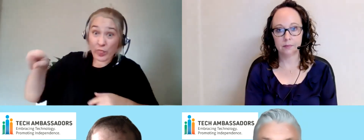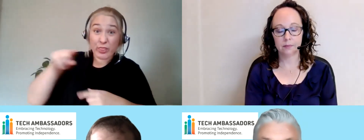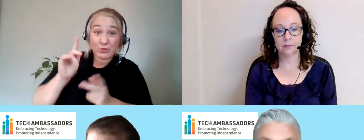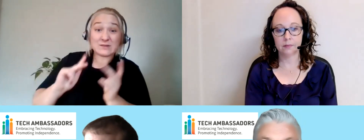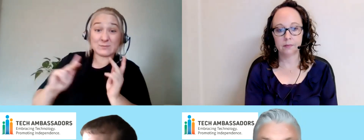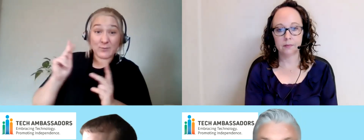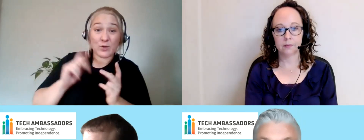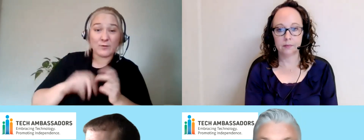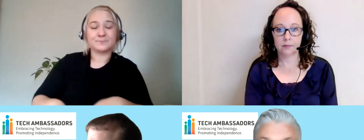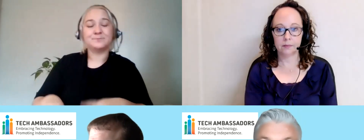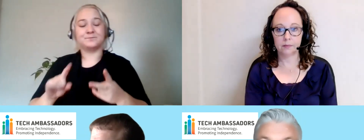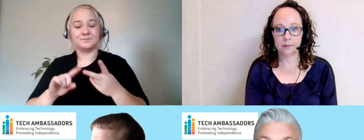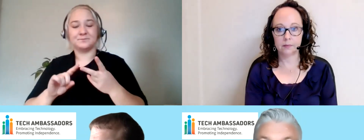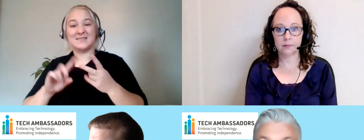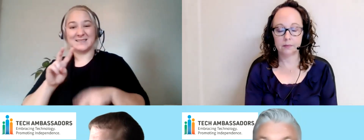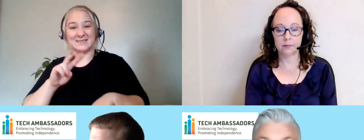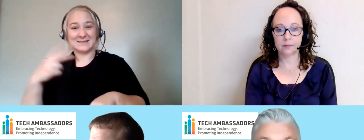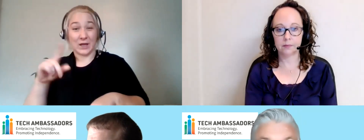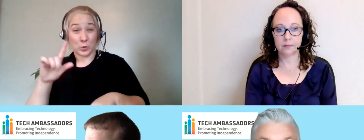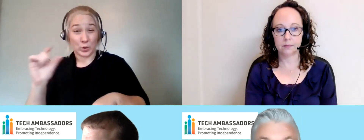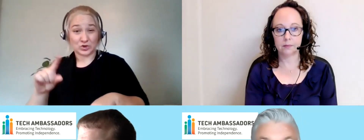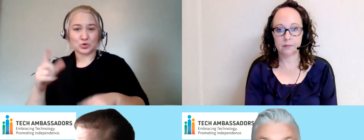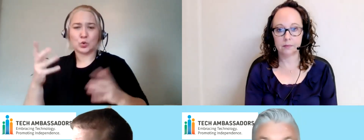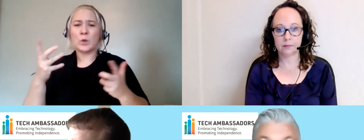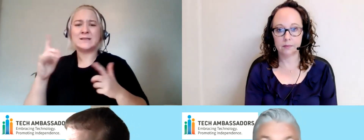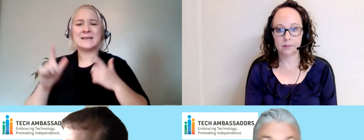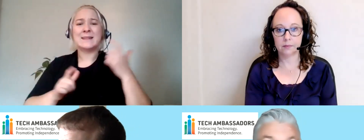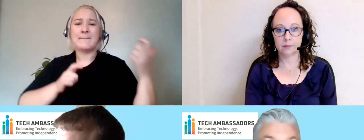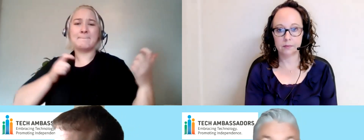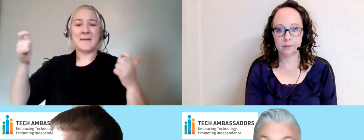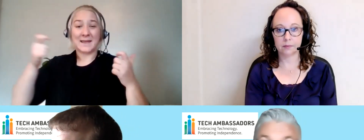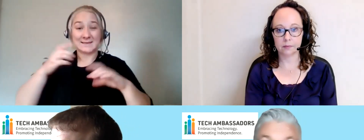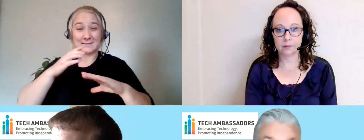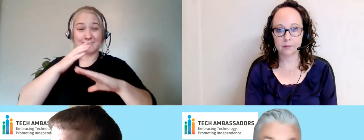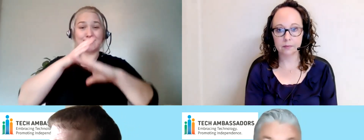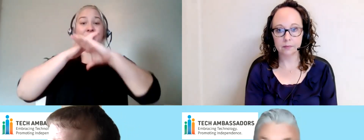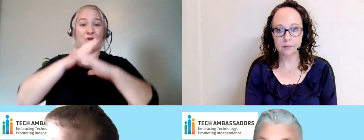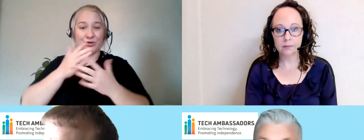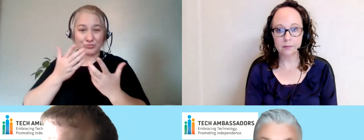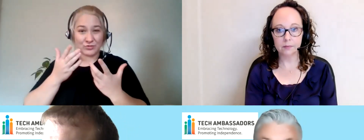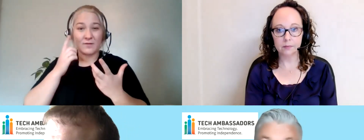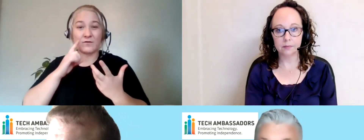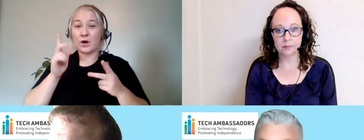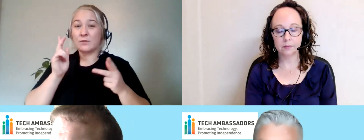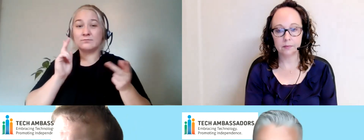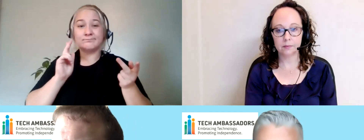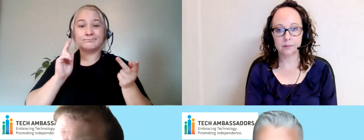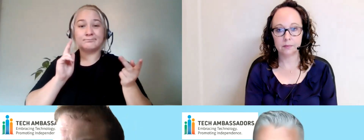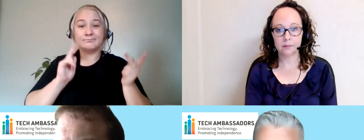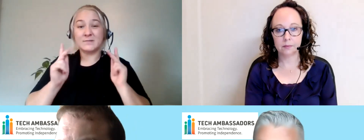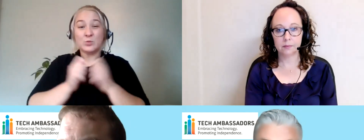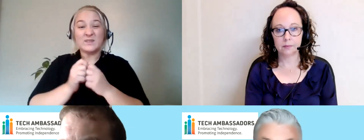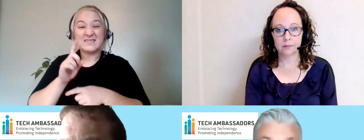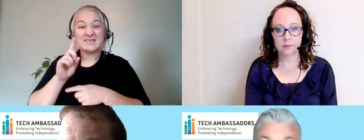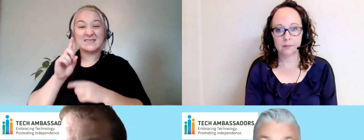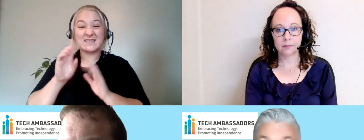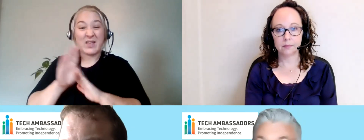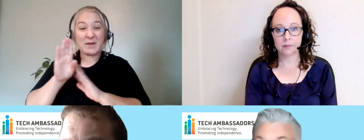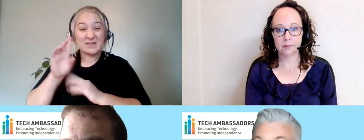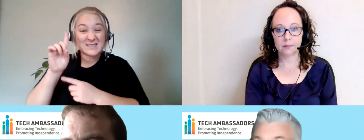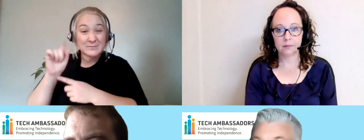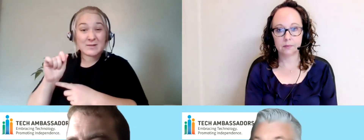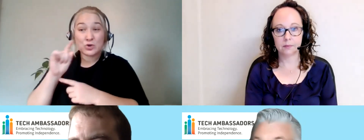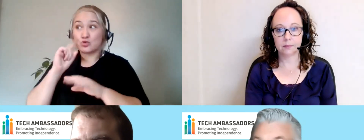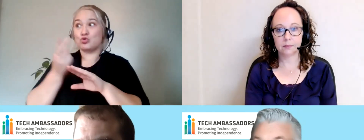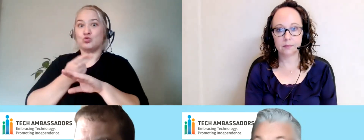Second question, what's the biggest barrier to people with developmental disabilities just using technology in their lives, right? And those could be